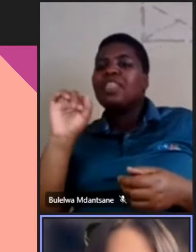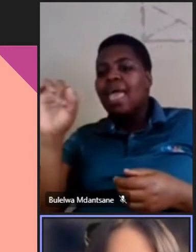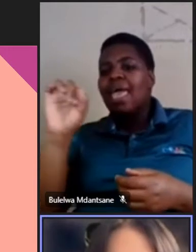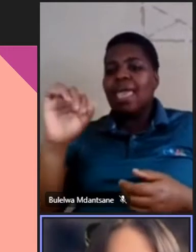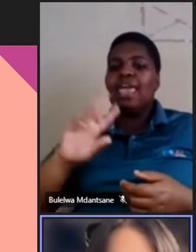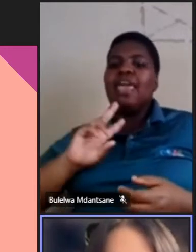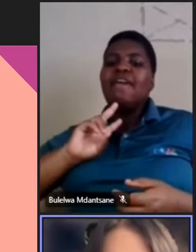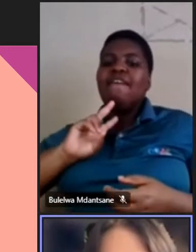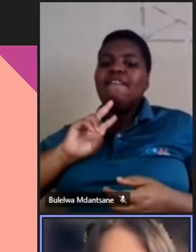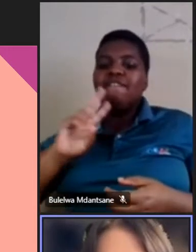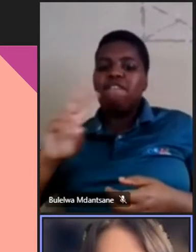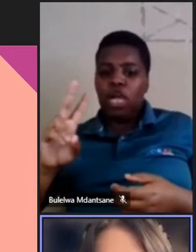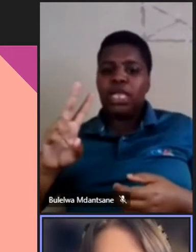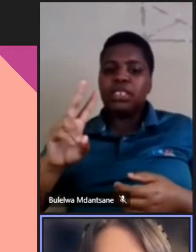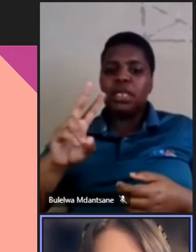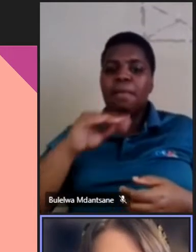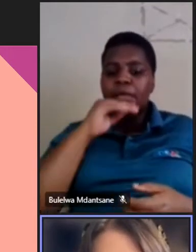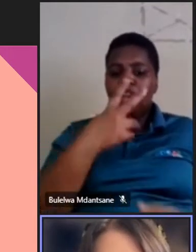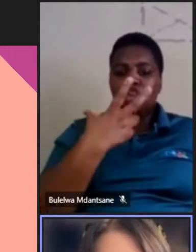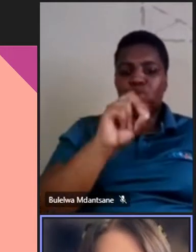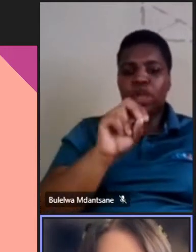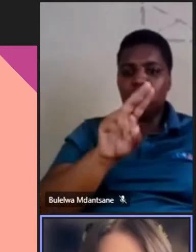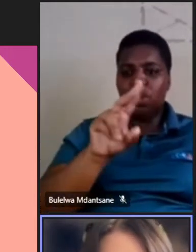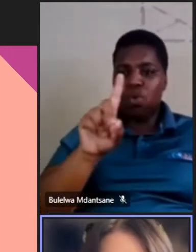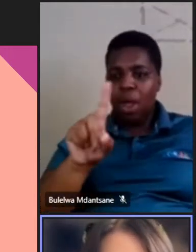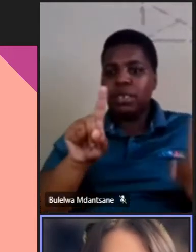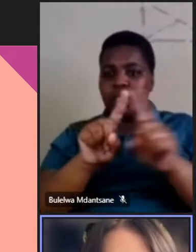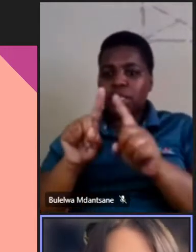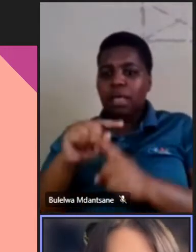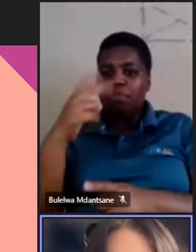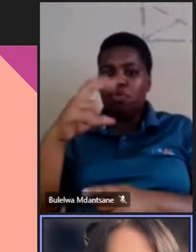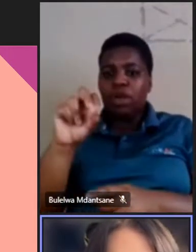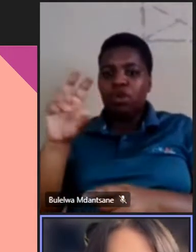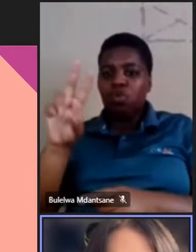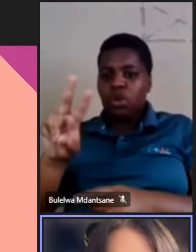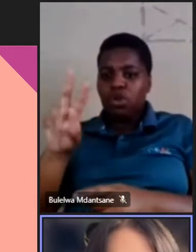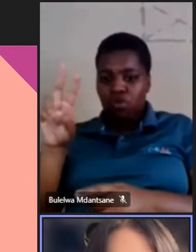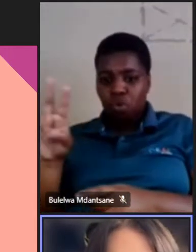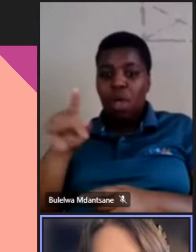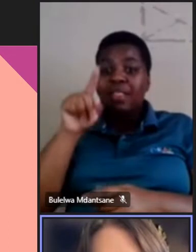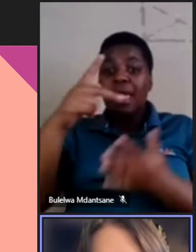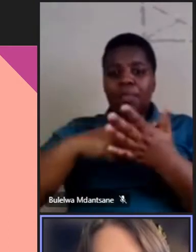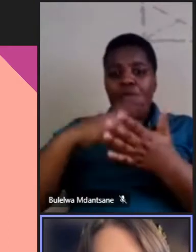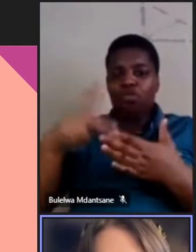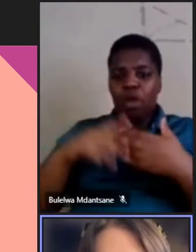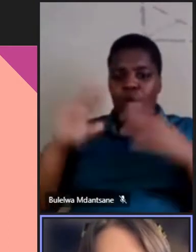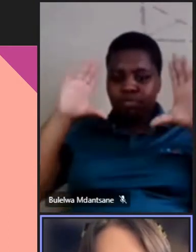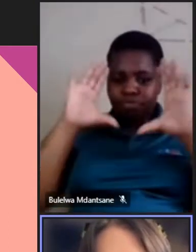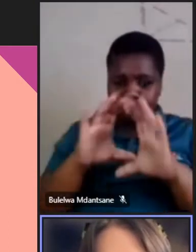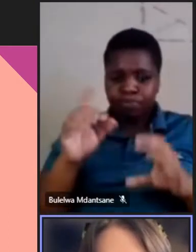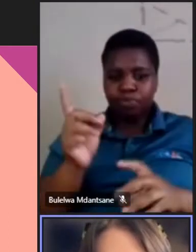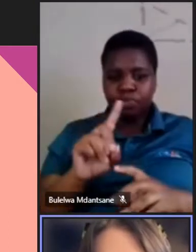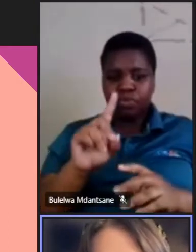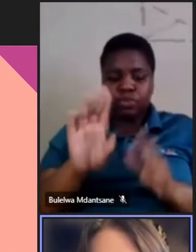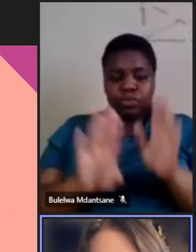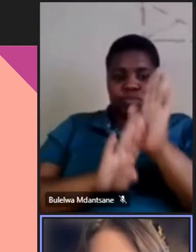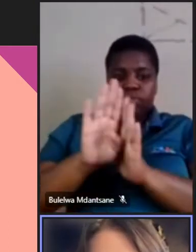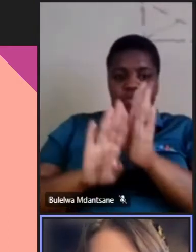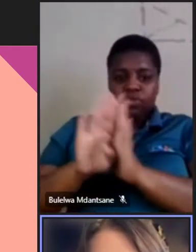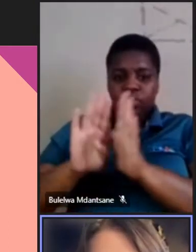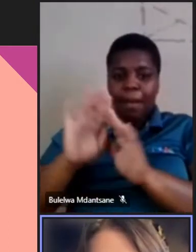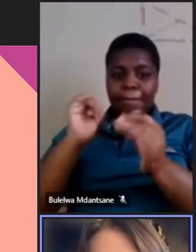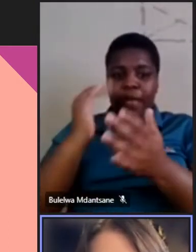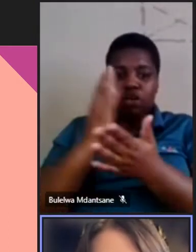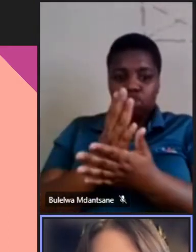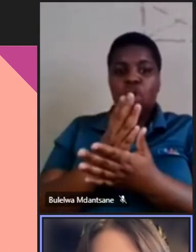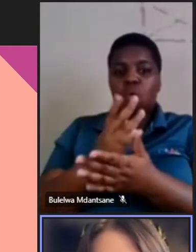from 2021 to the beginning of this year, 2022. The project focused on resource development to address the highlighted